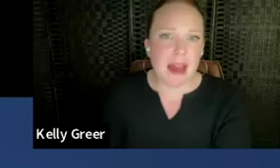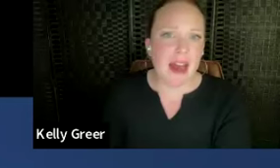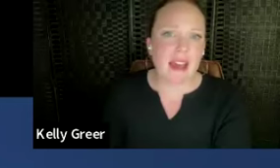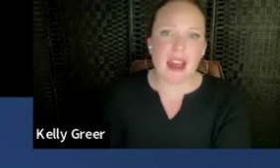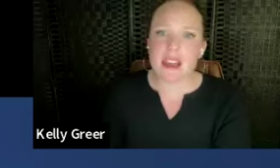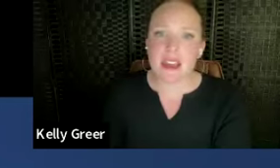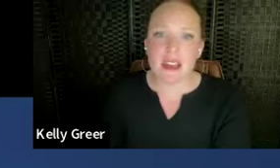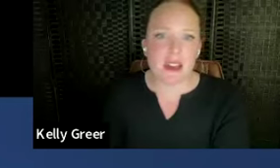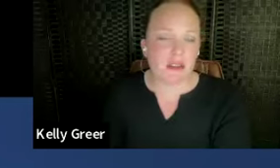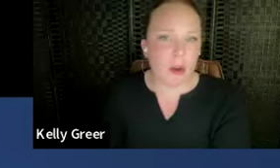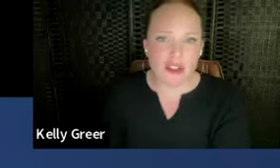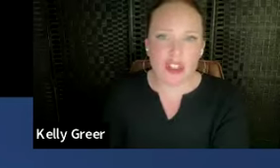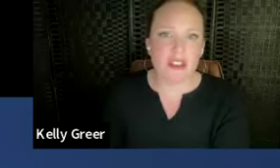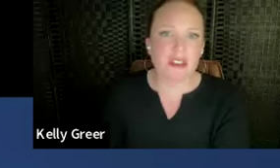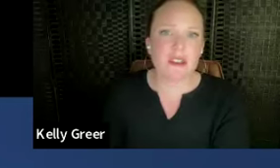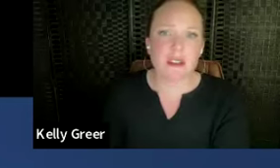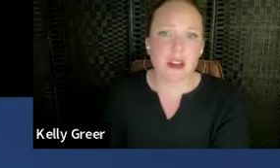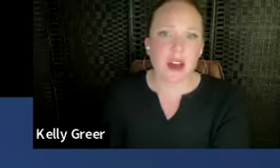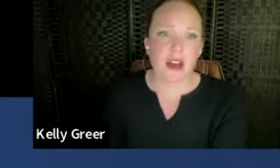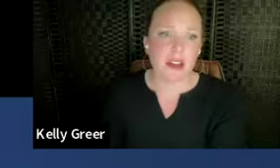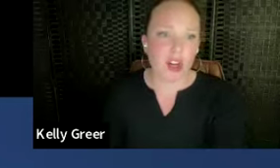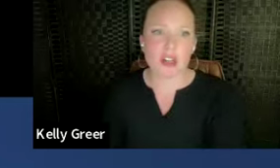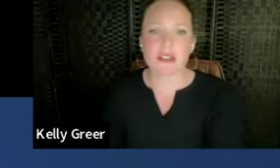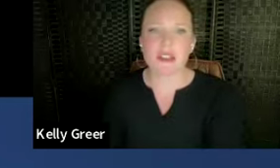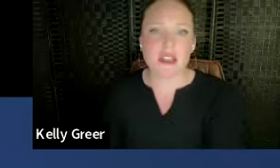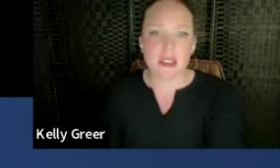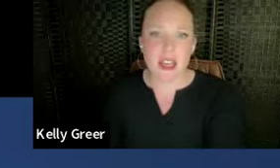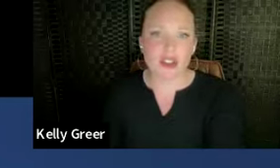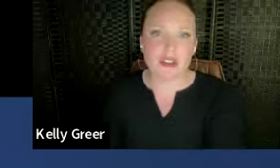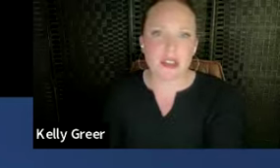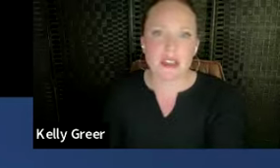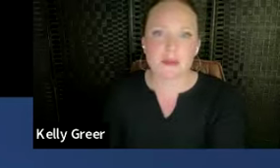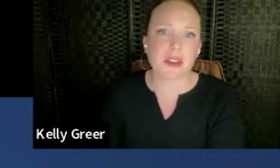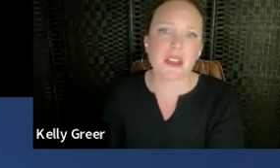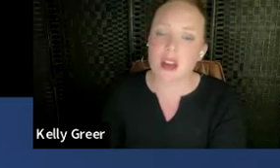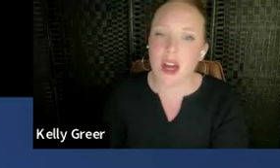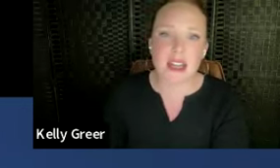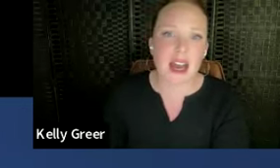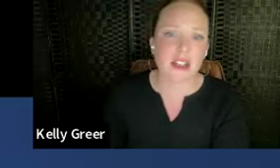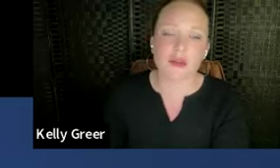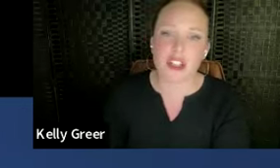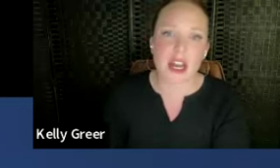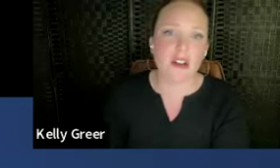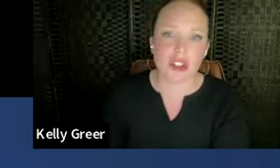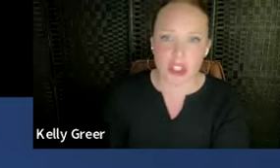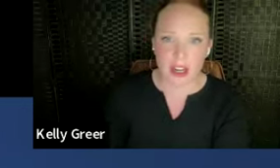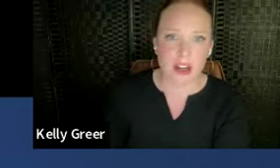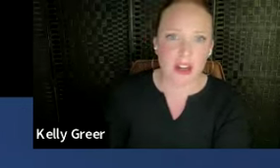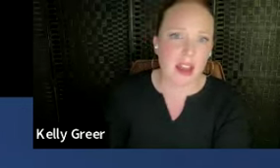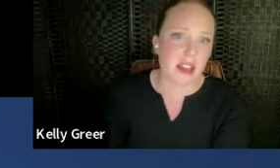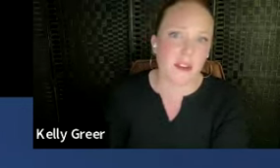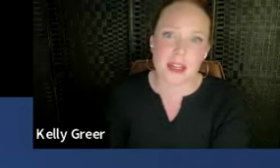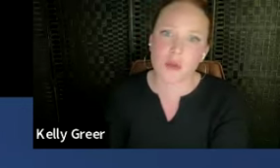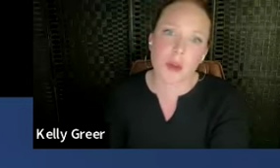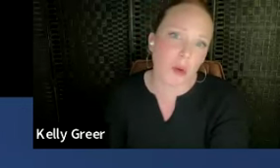any feedback, any questions in regards to these agencies, please contact and reach out,